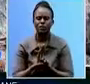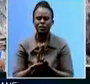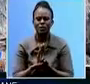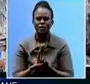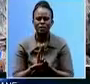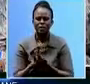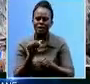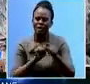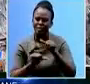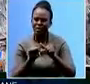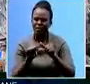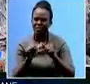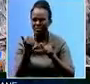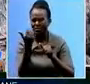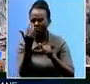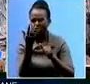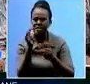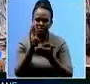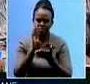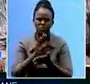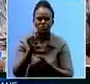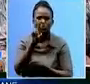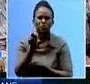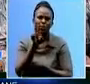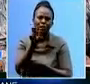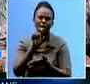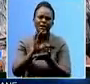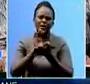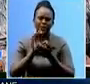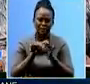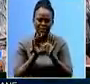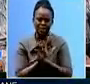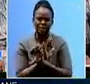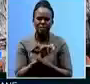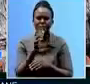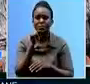almost $15 billion. Madam Speaker,